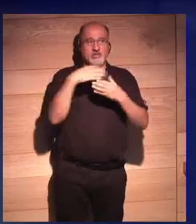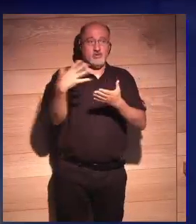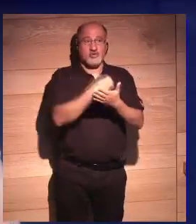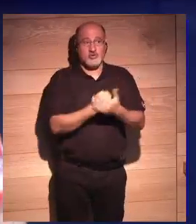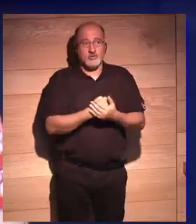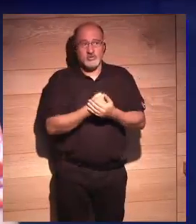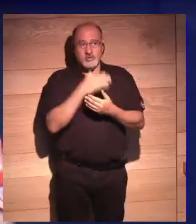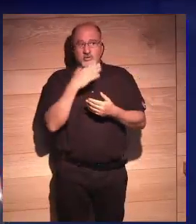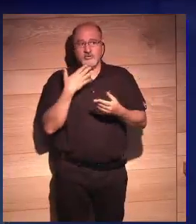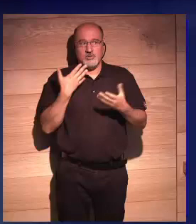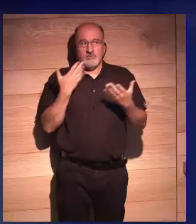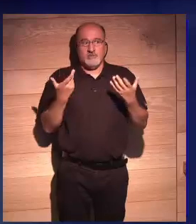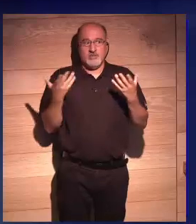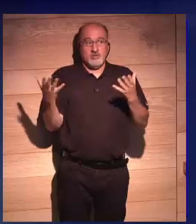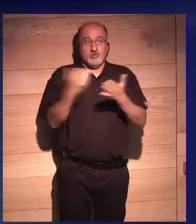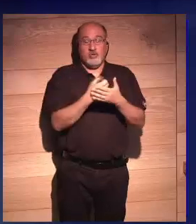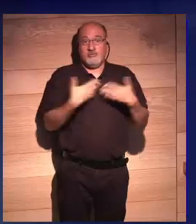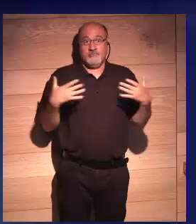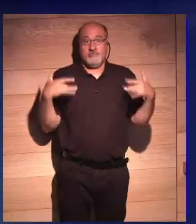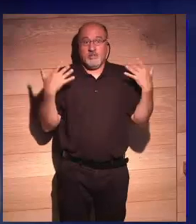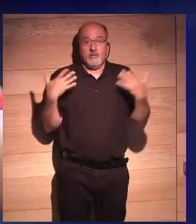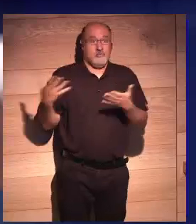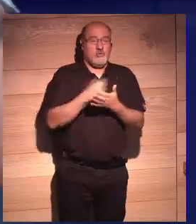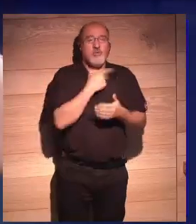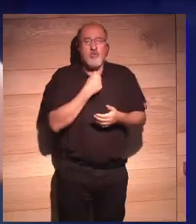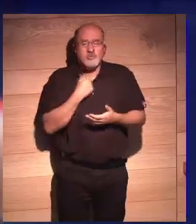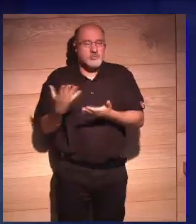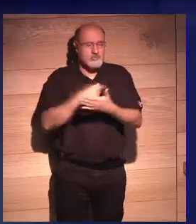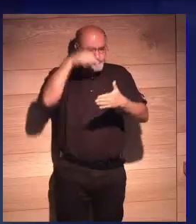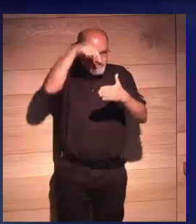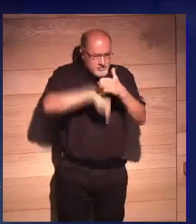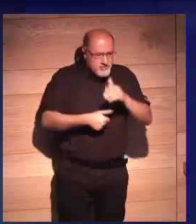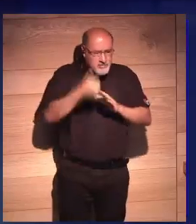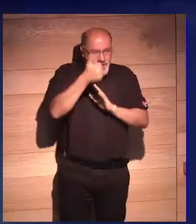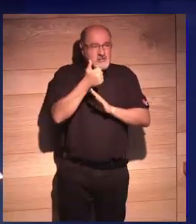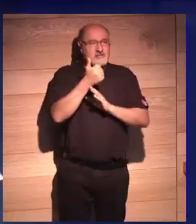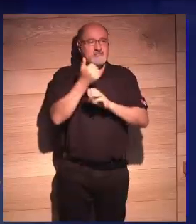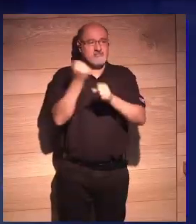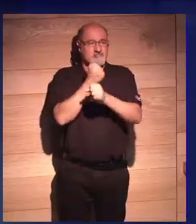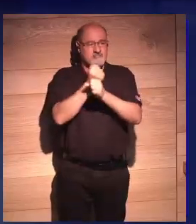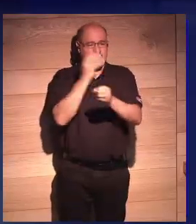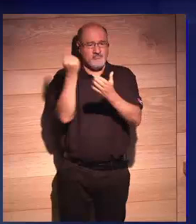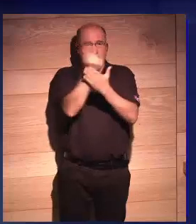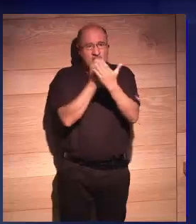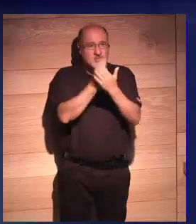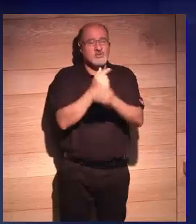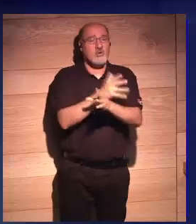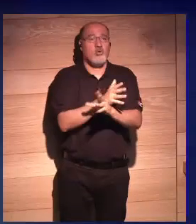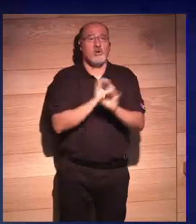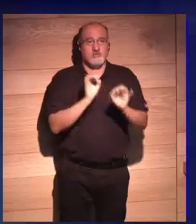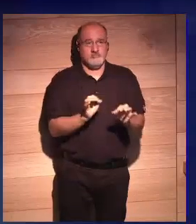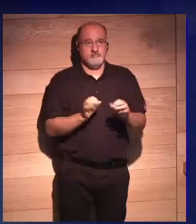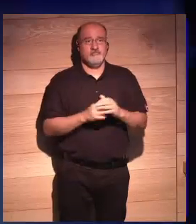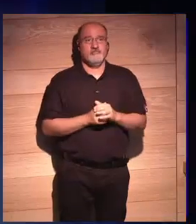got into everything because I am very curious. But I'm now much more focused